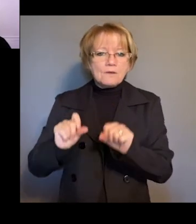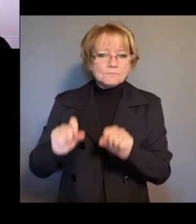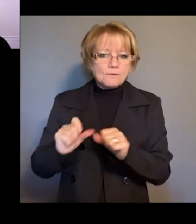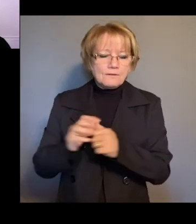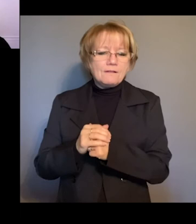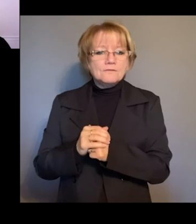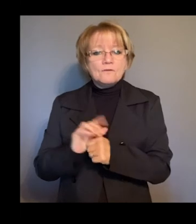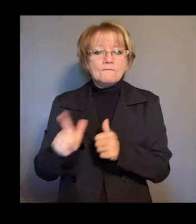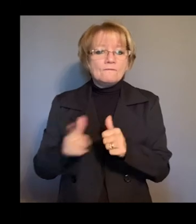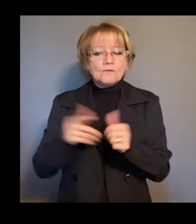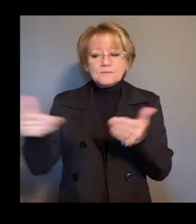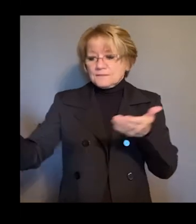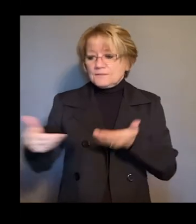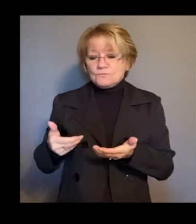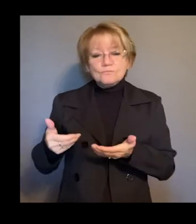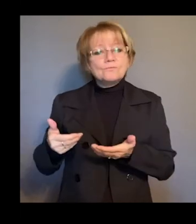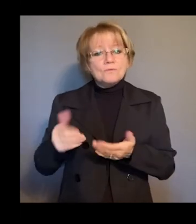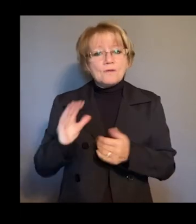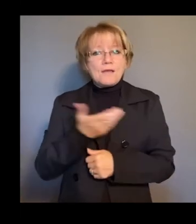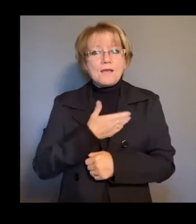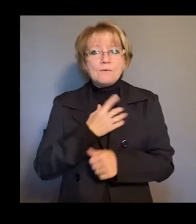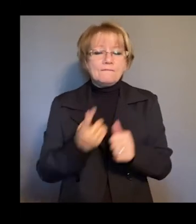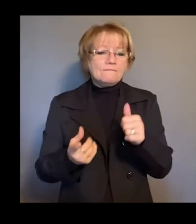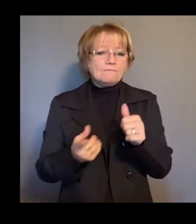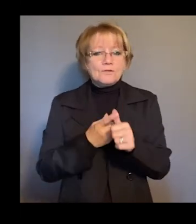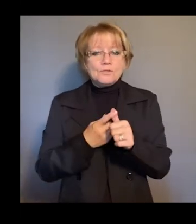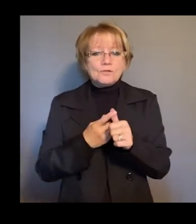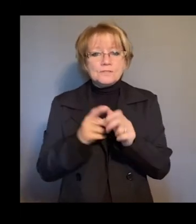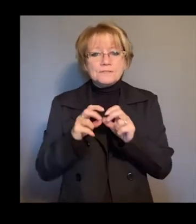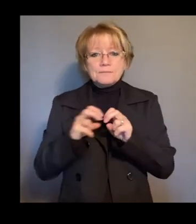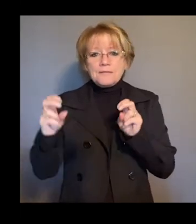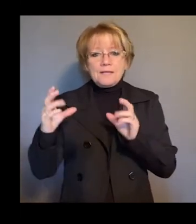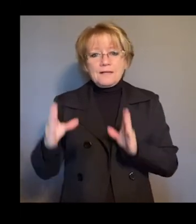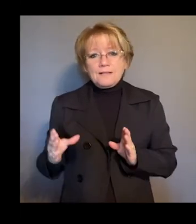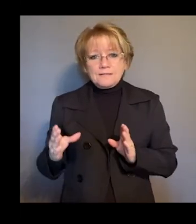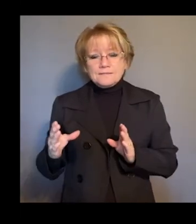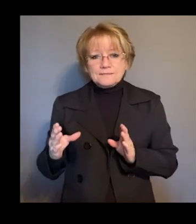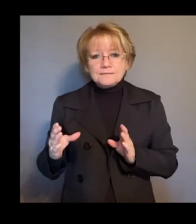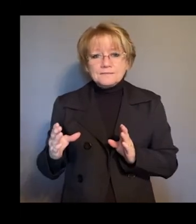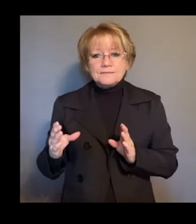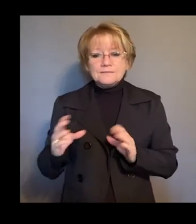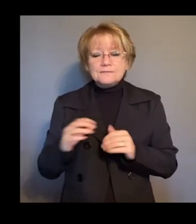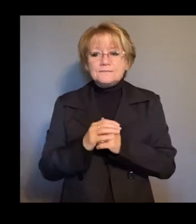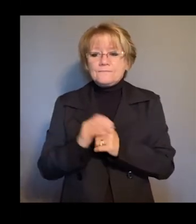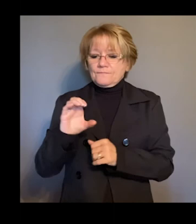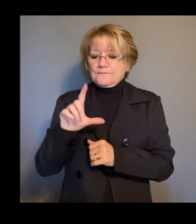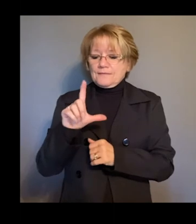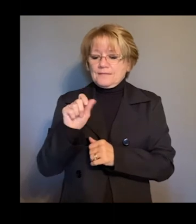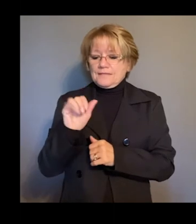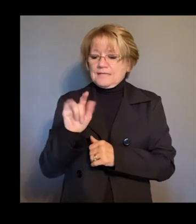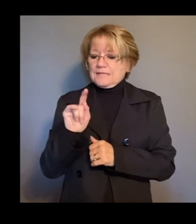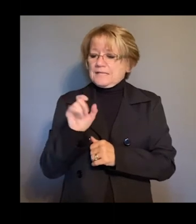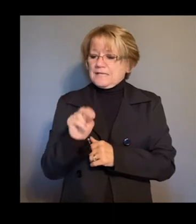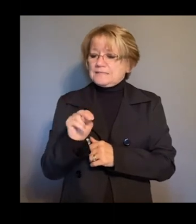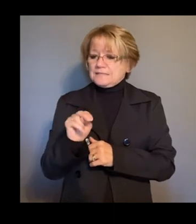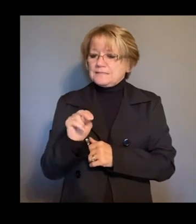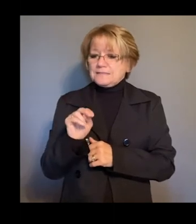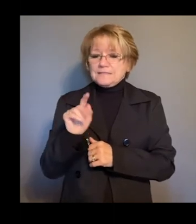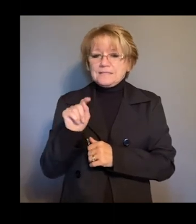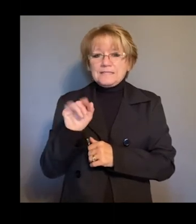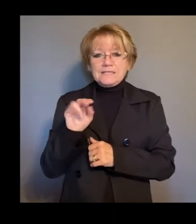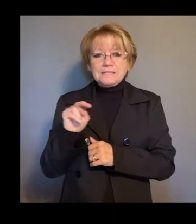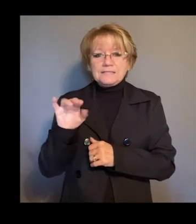to introduce our first panelist, Clayton Timmis. Clayton, could you just please say hello and